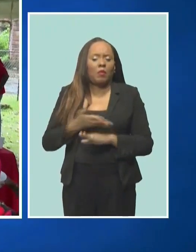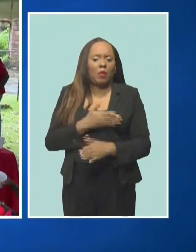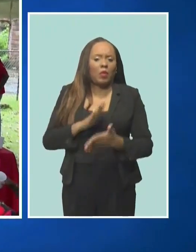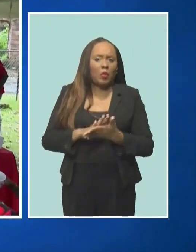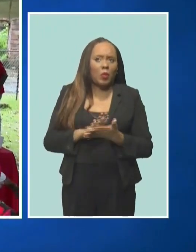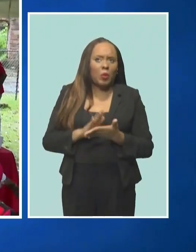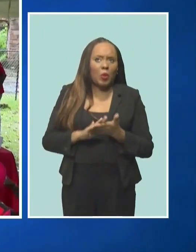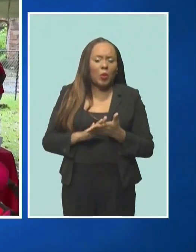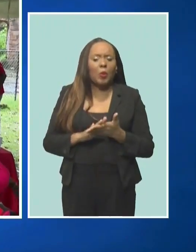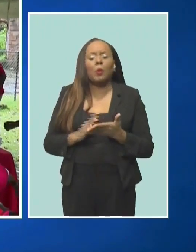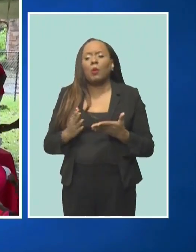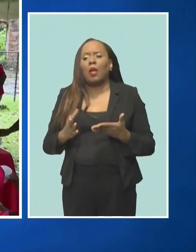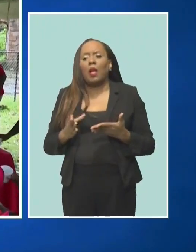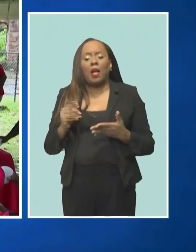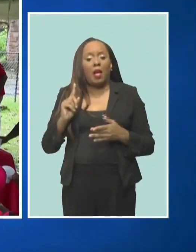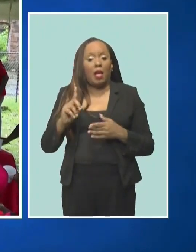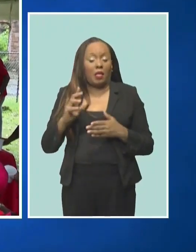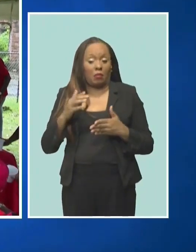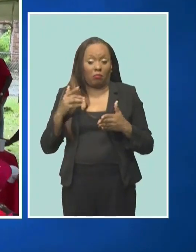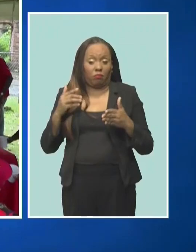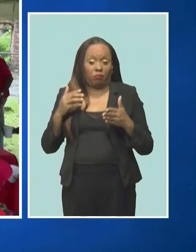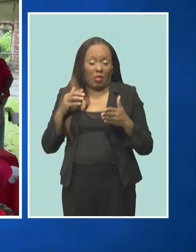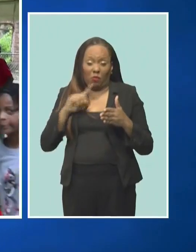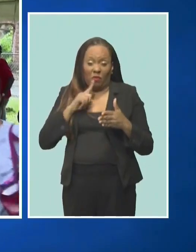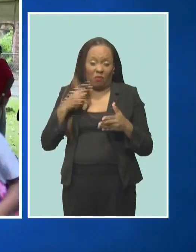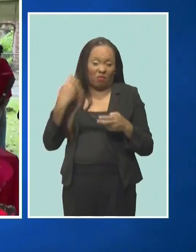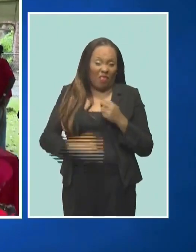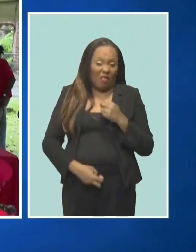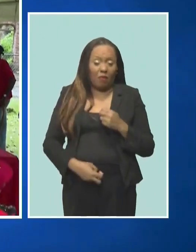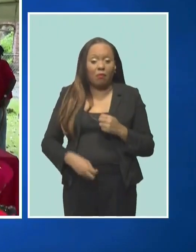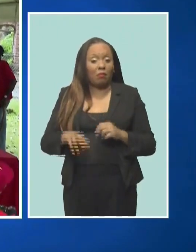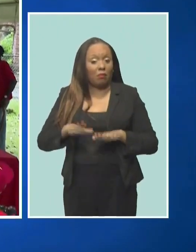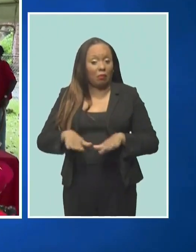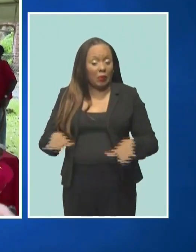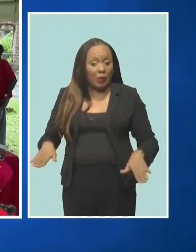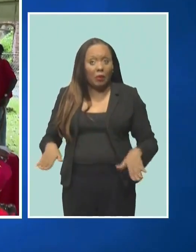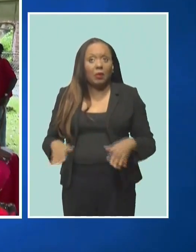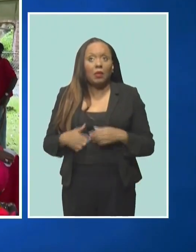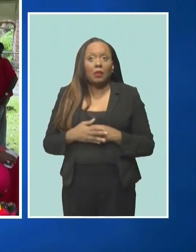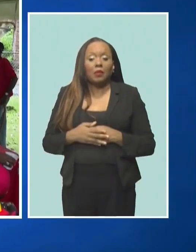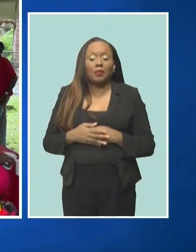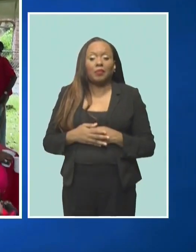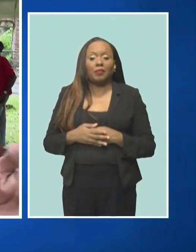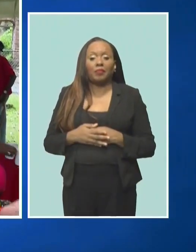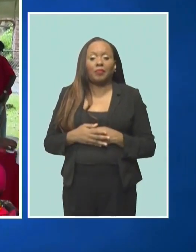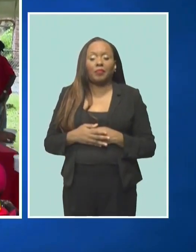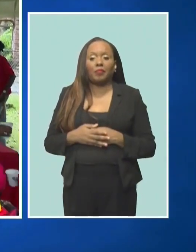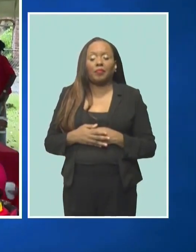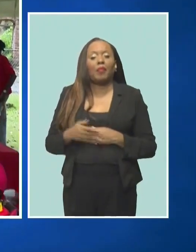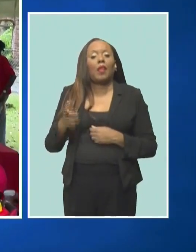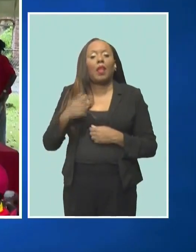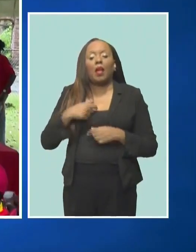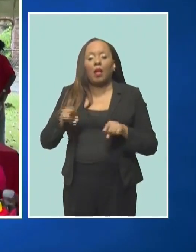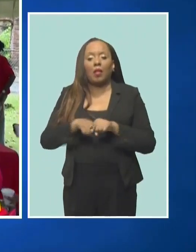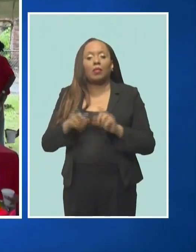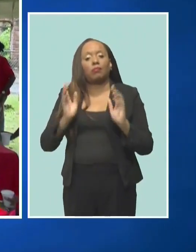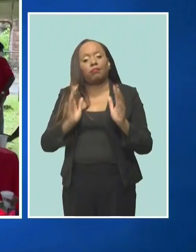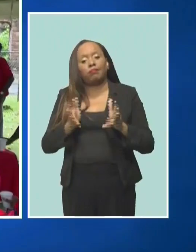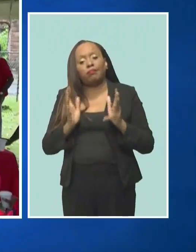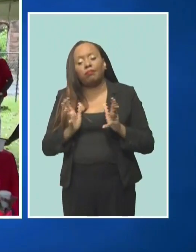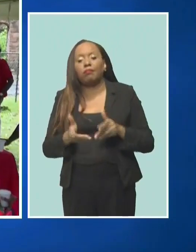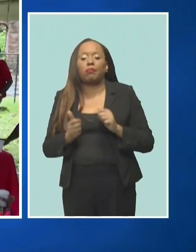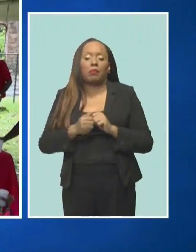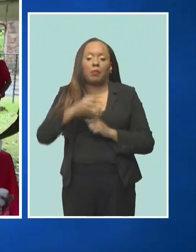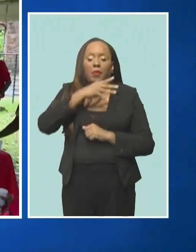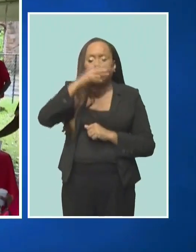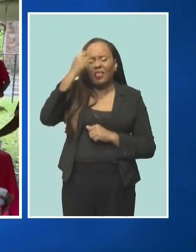starts. That transition before and transition after, that's very difficult for children. And I tell my parents, I take this opportunity also to talk to the parents and just to tell them to spend some